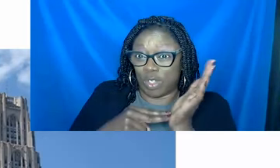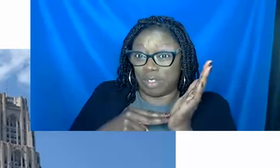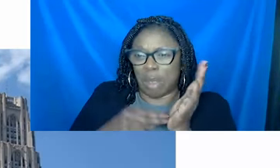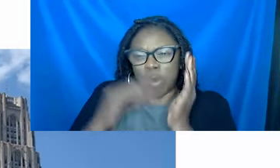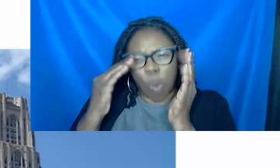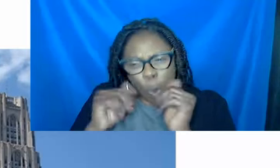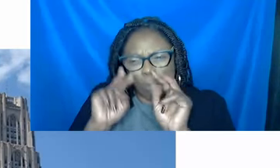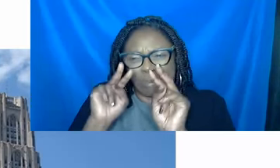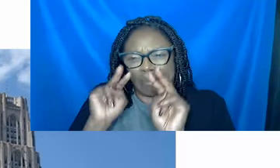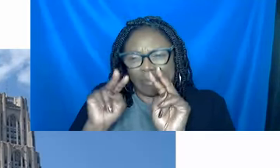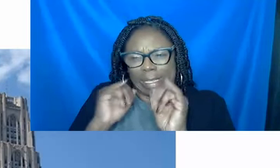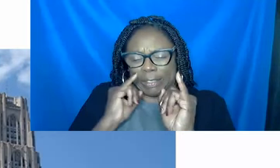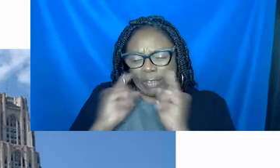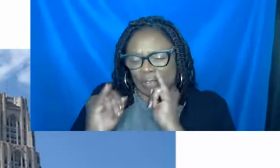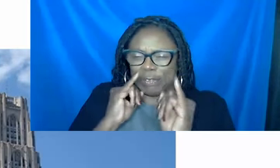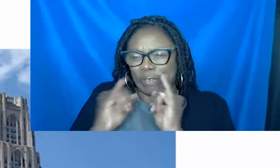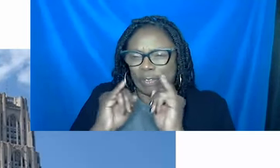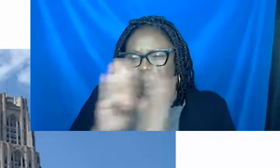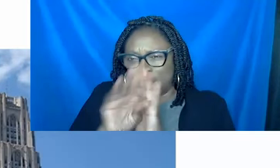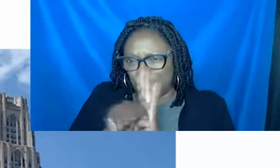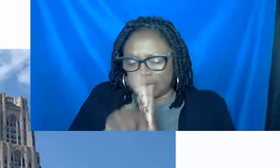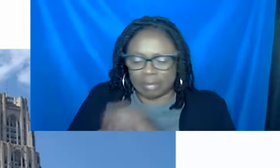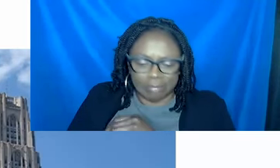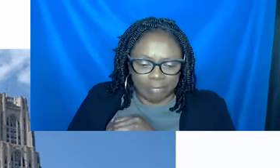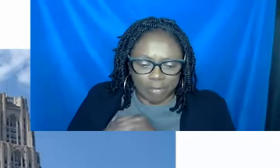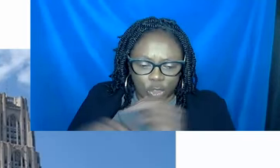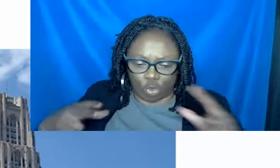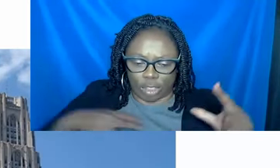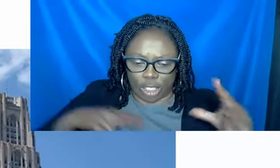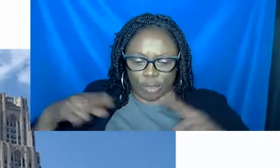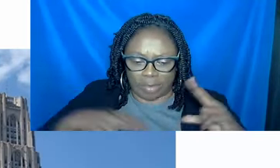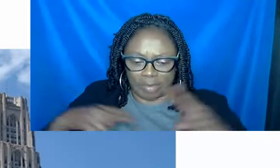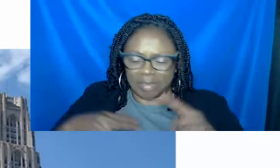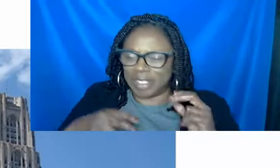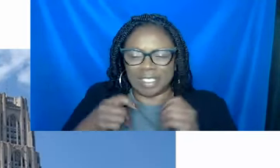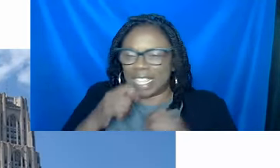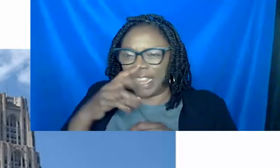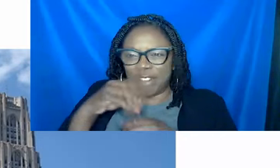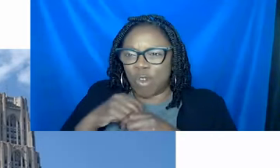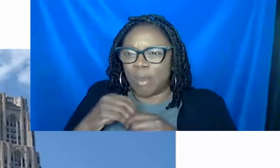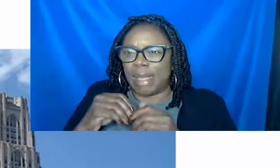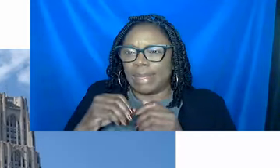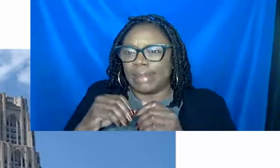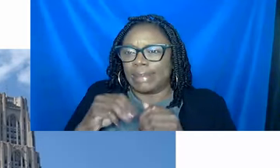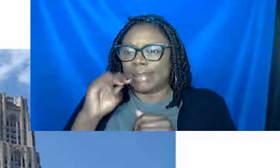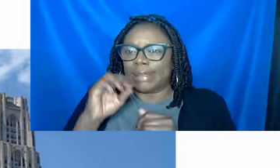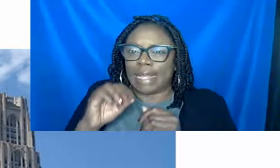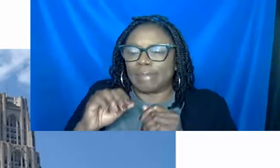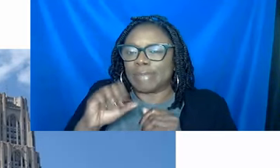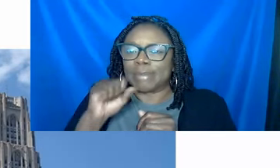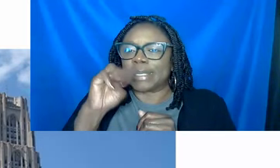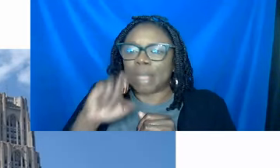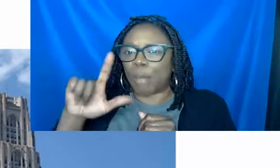to interview for a background. She was retired, so she didn't fit into my sample criteria. But she